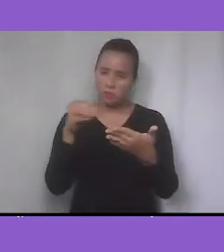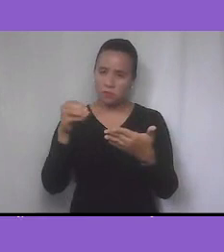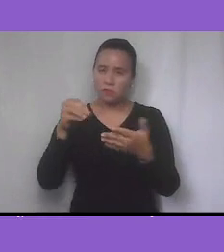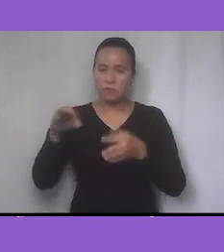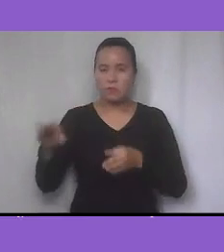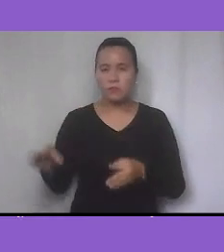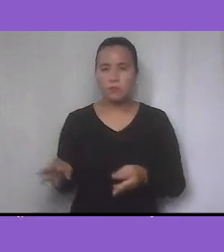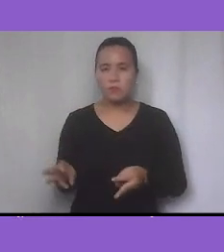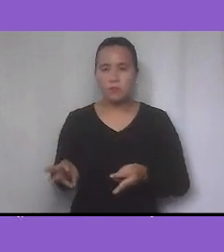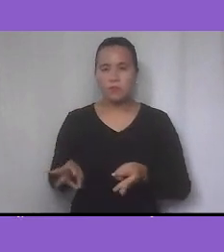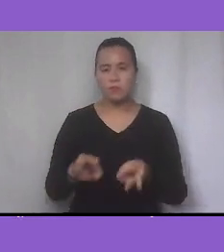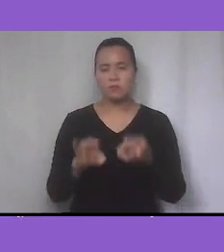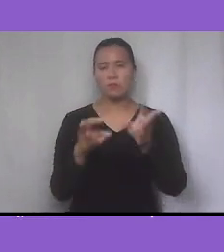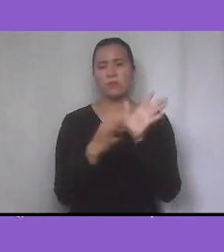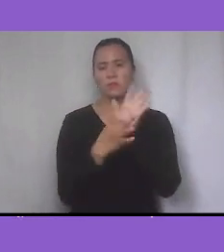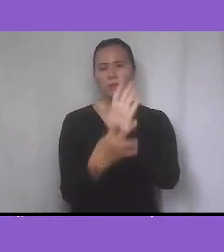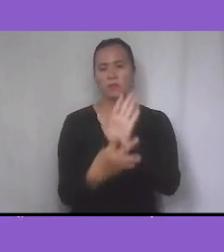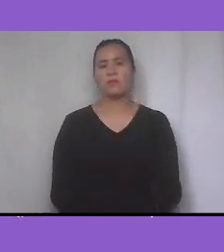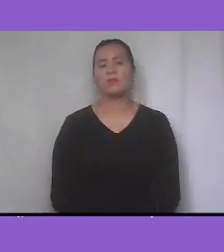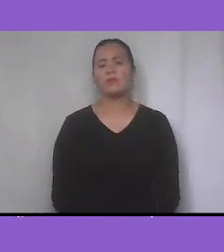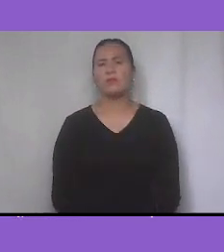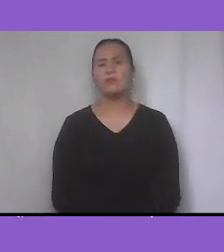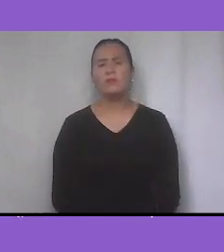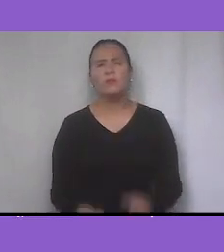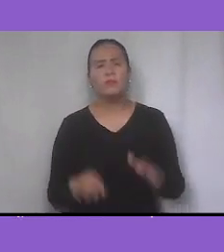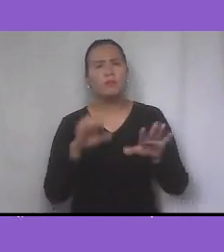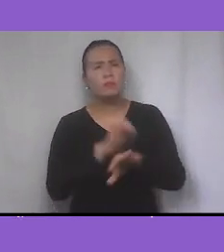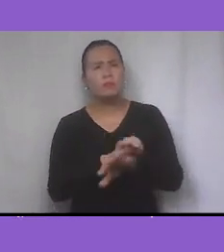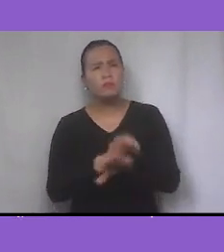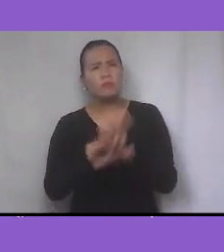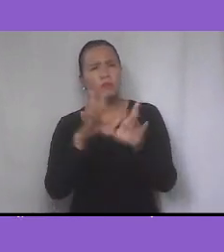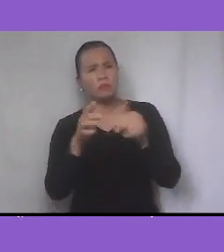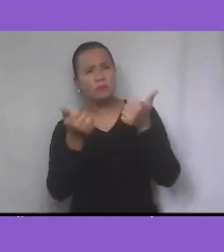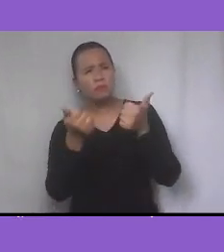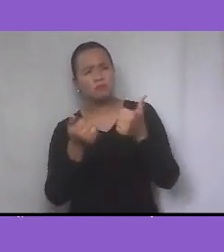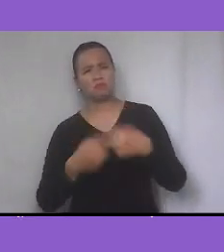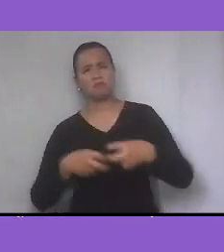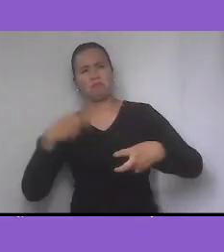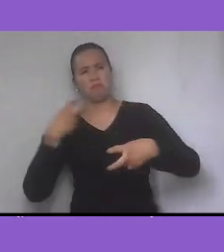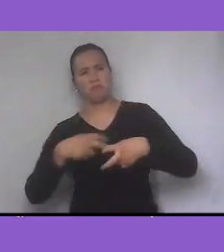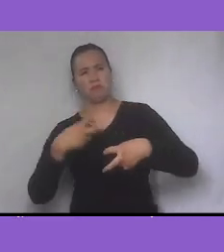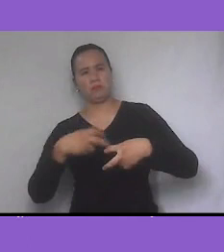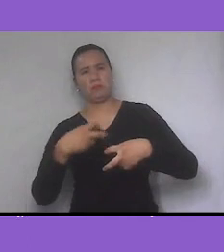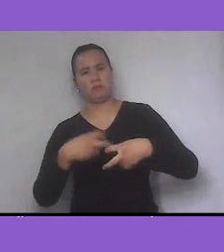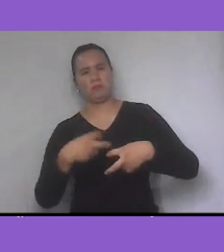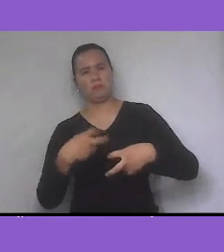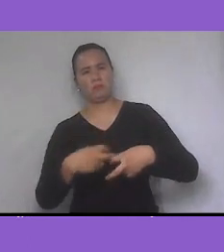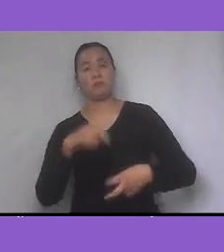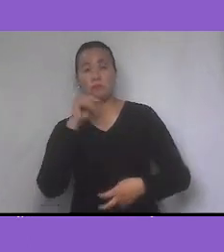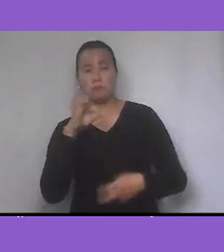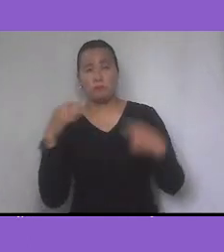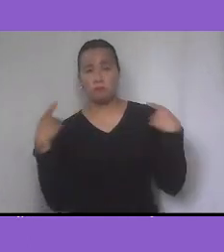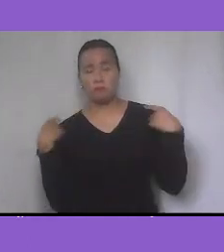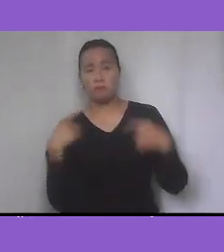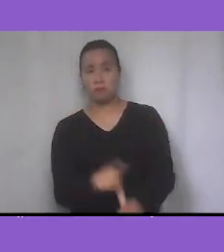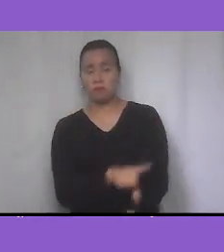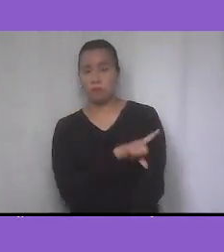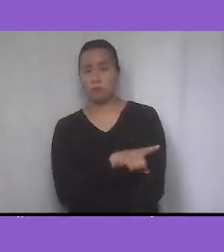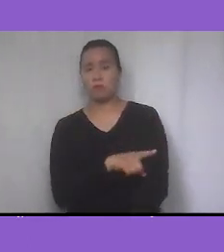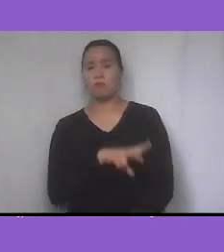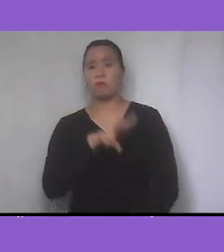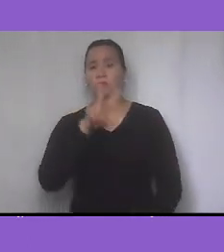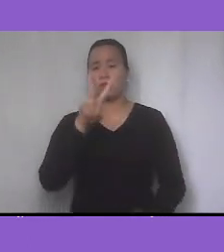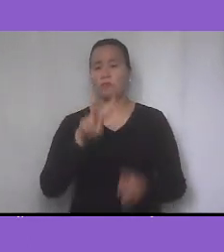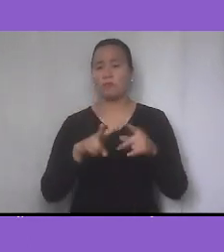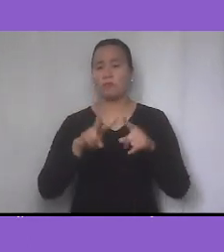paano naman natin yan gagawin? Naku, komplikado ang English pag meron na tayong long vowel sounds. For example, if I were